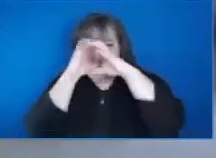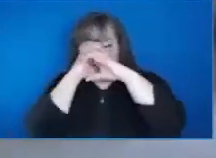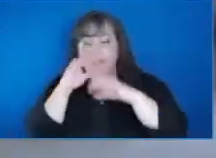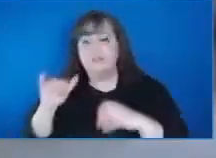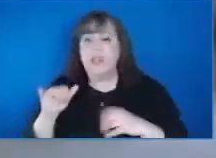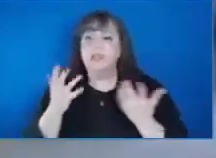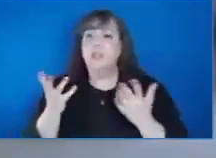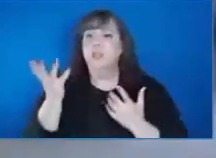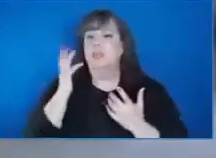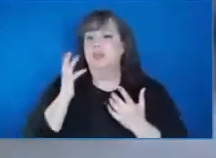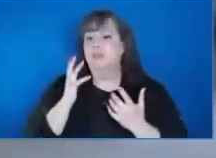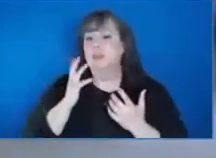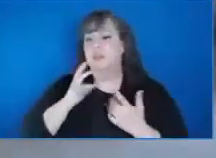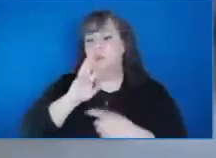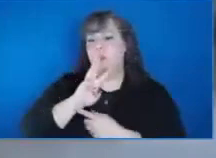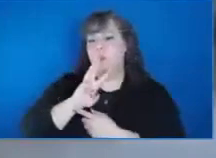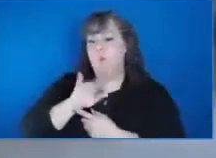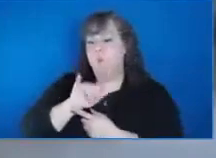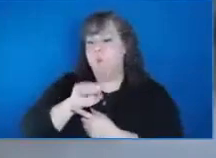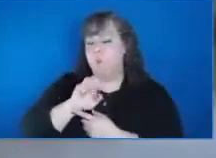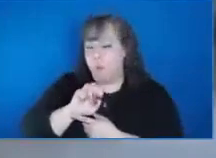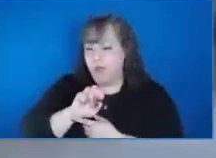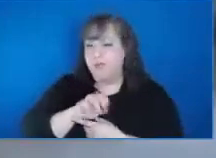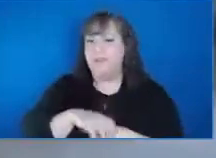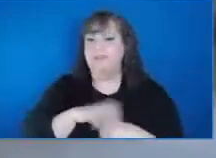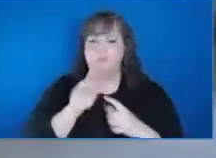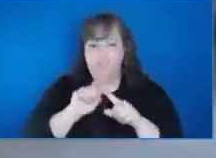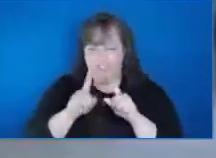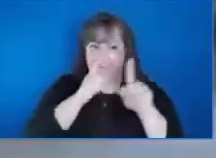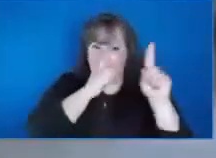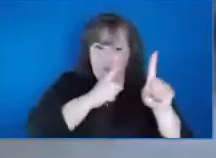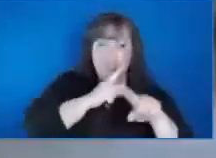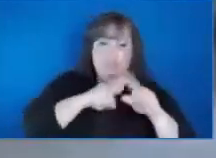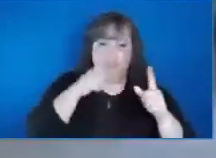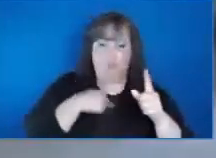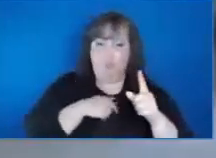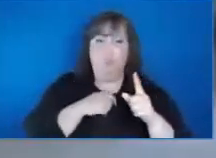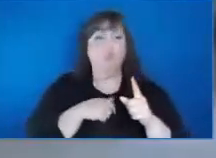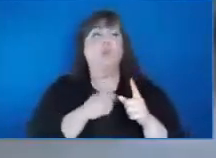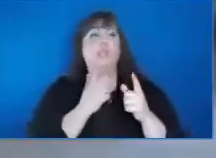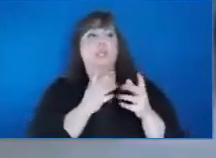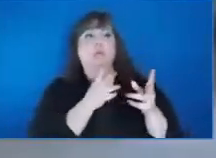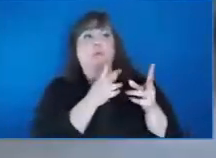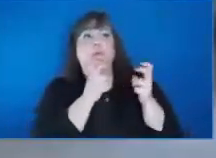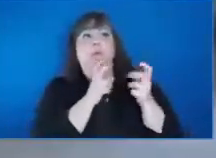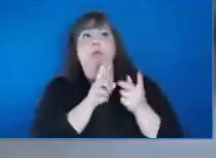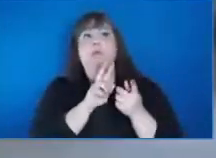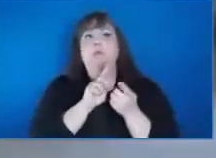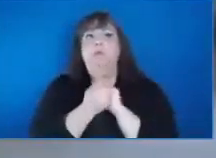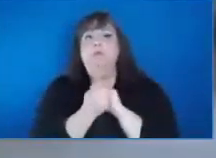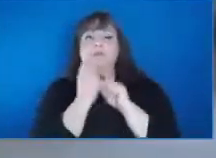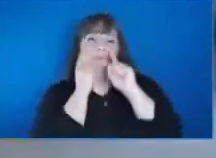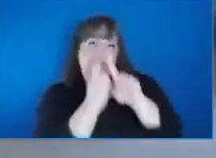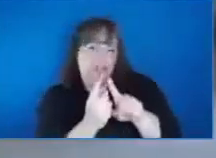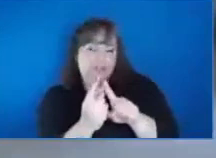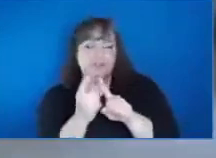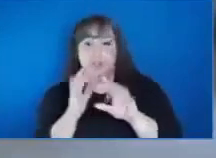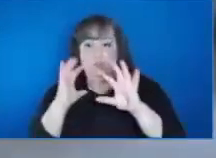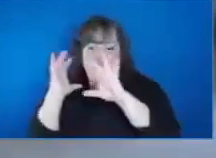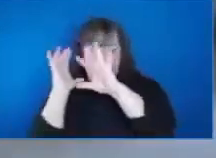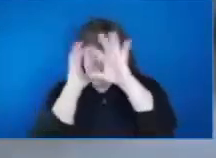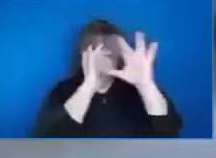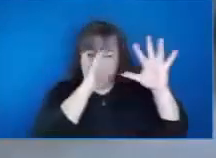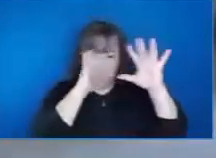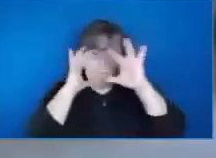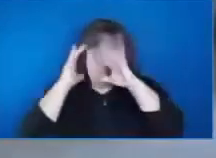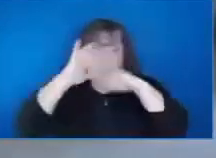called WISE, and it's out there also looking for asteroids. But we know there's still many of these smaller asteroids